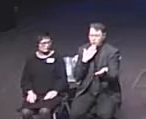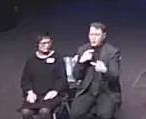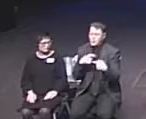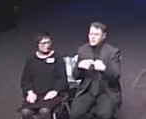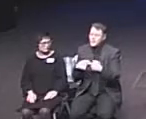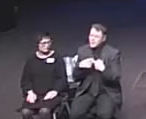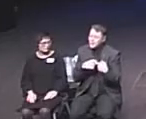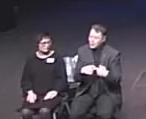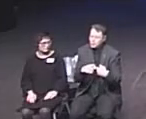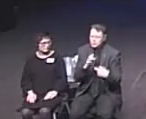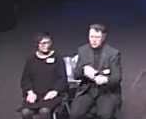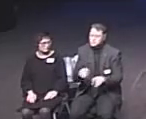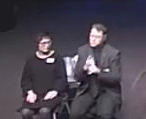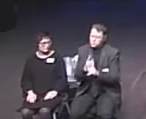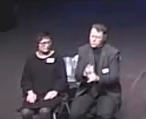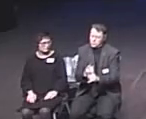families with children,